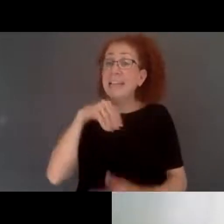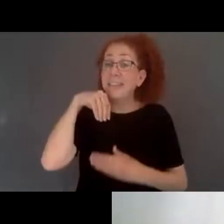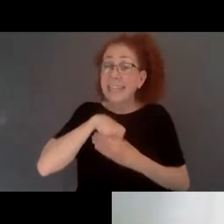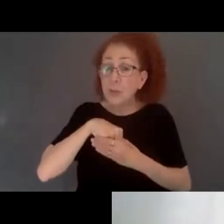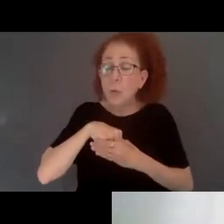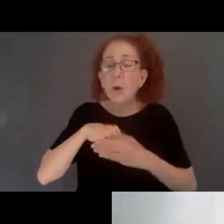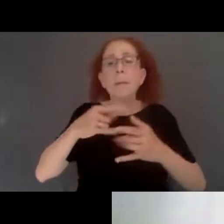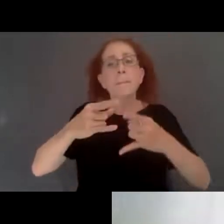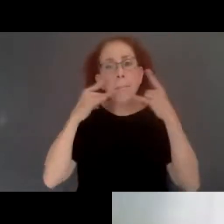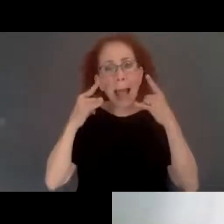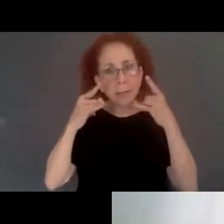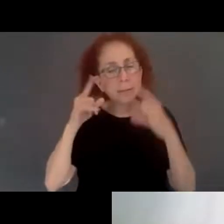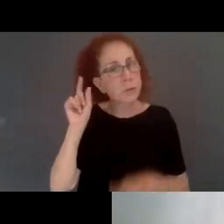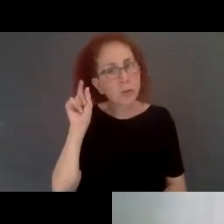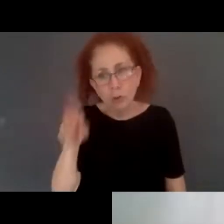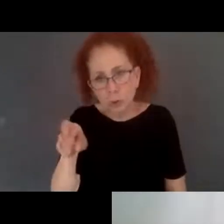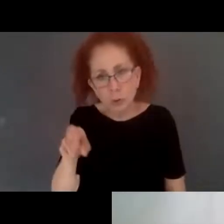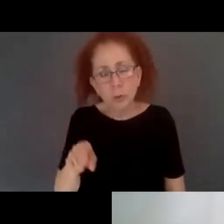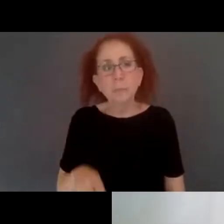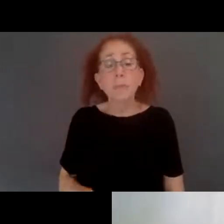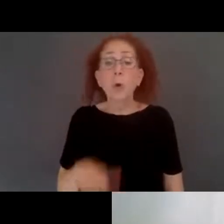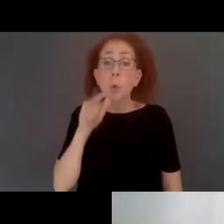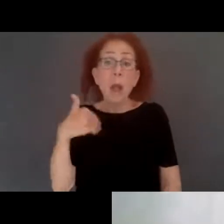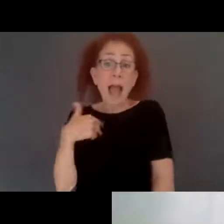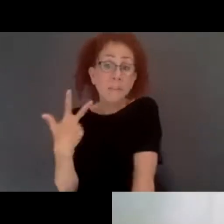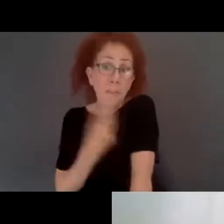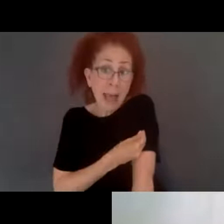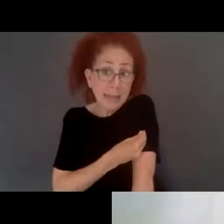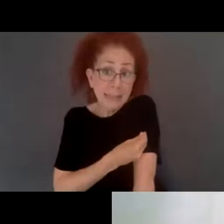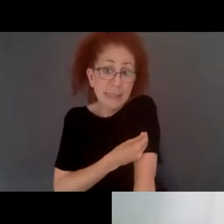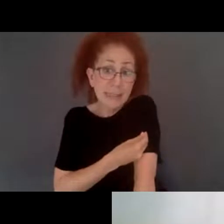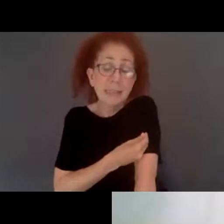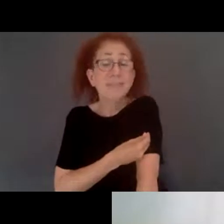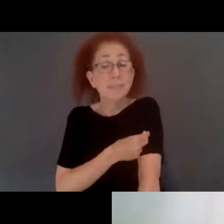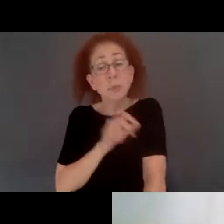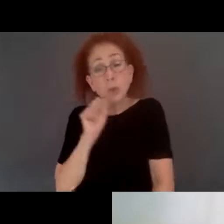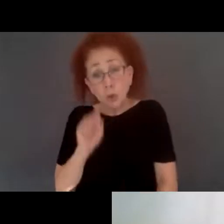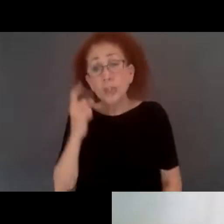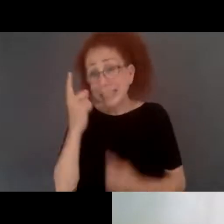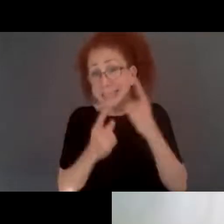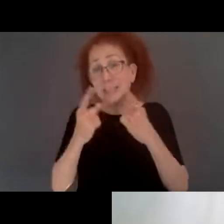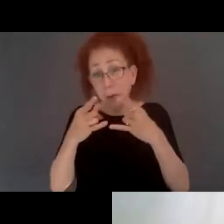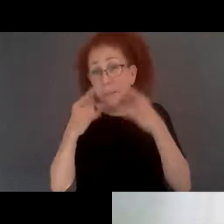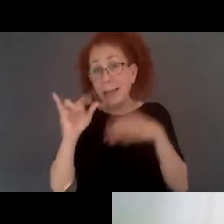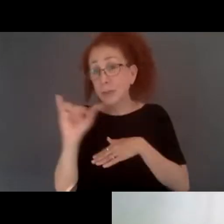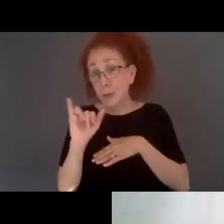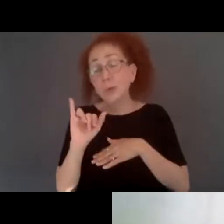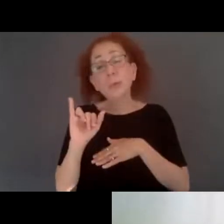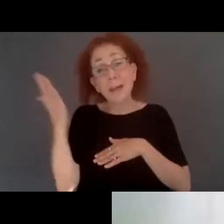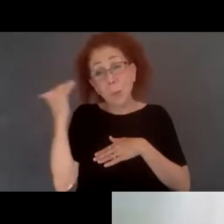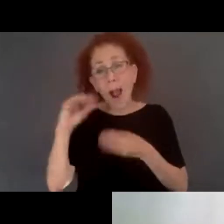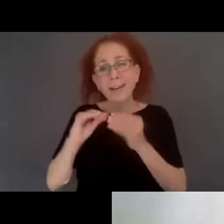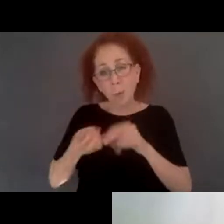and vaccinated people can consider it as well as case rates are going up.